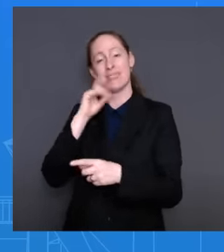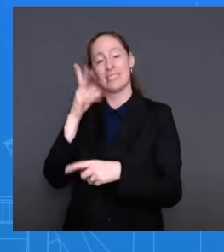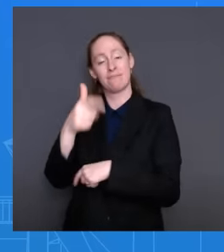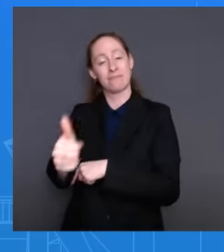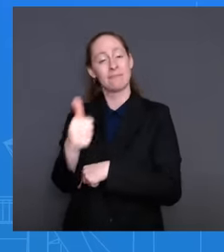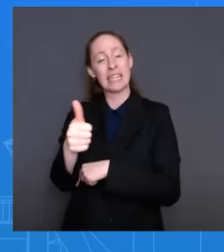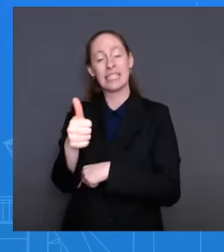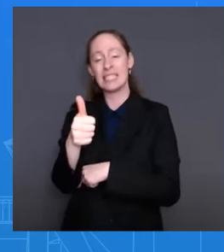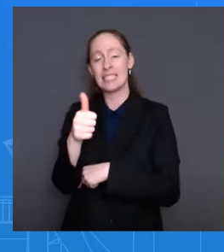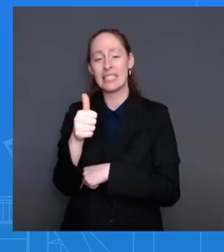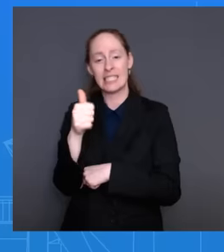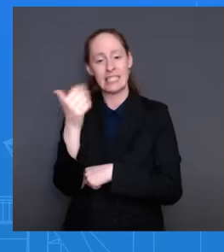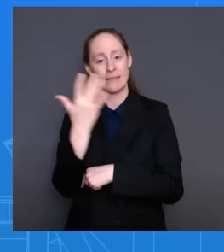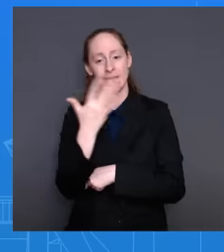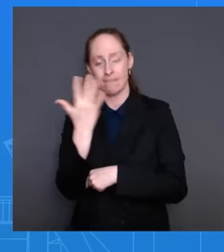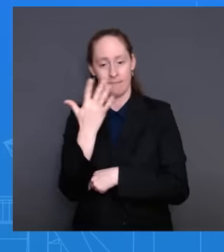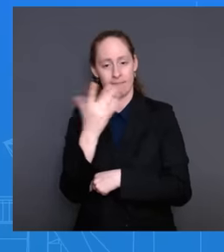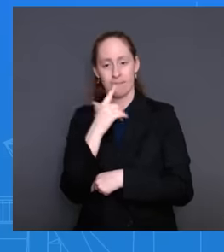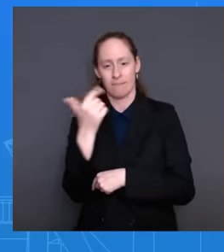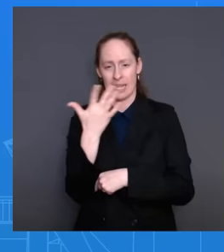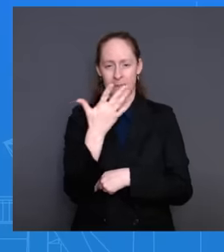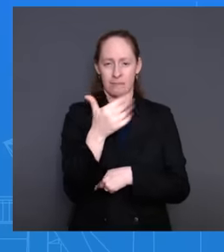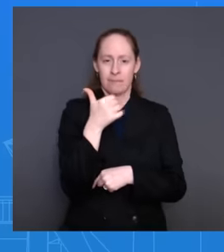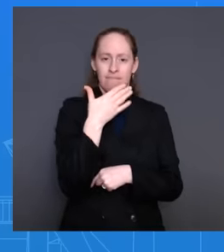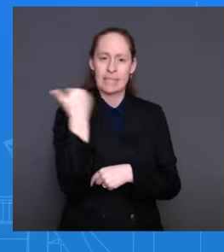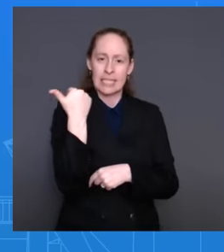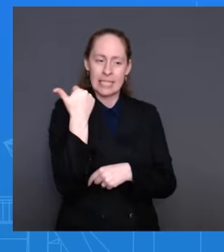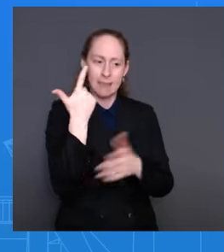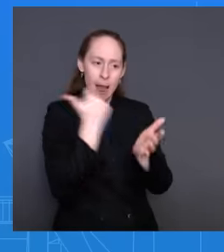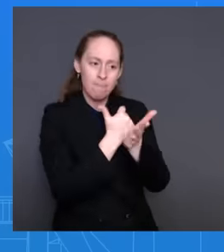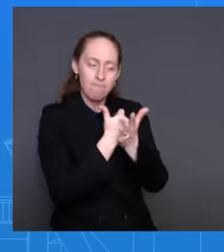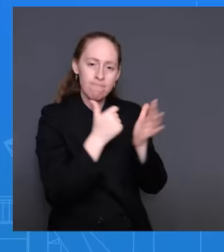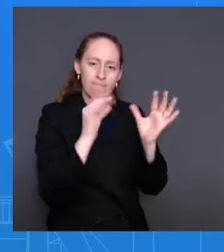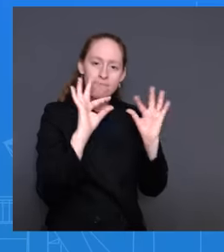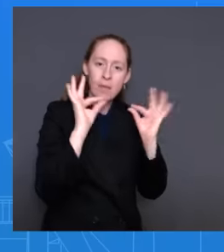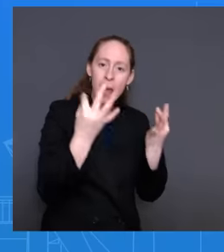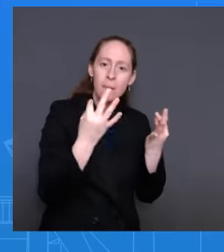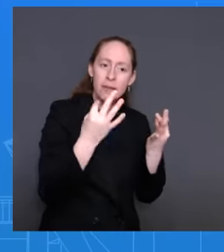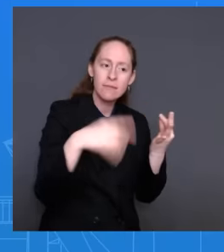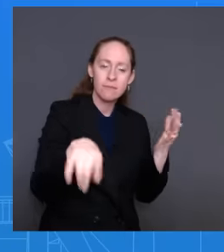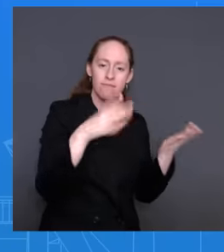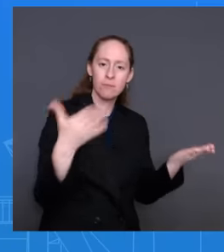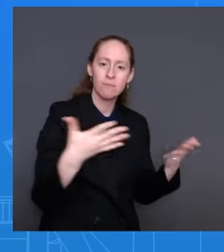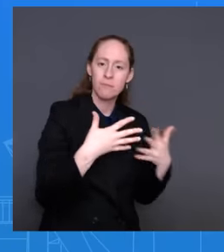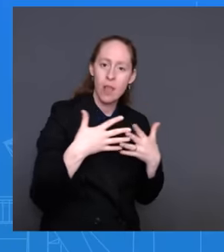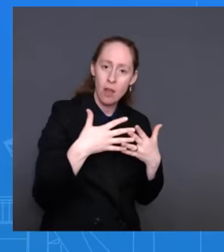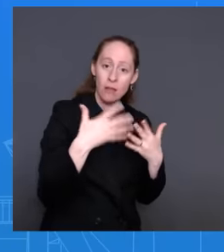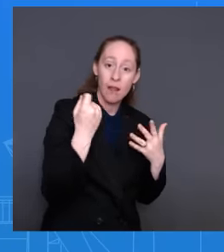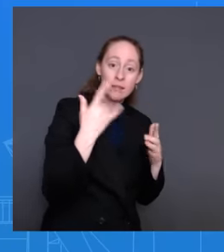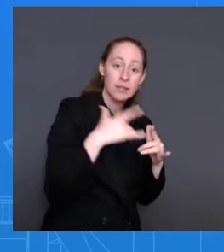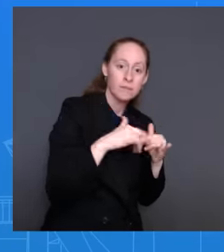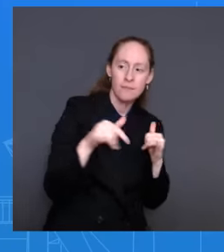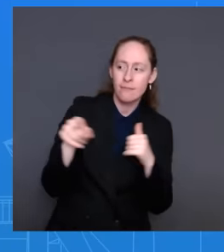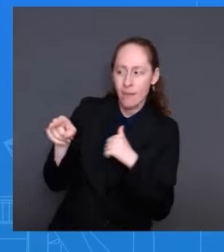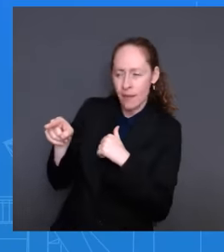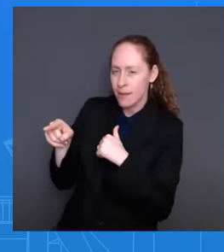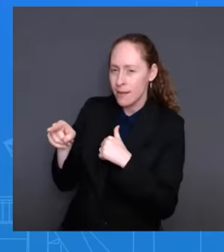families and to lower the deficit, and that he believes that that's the right way to